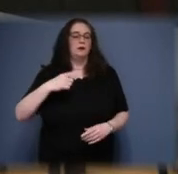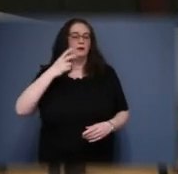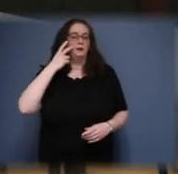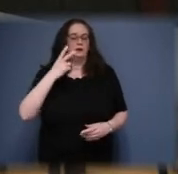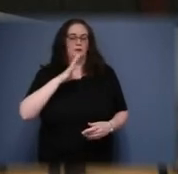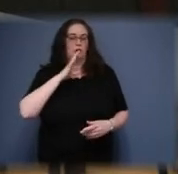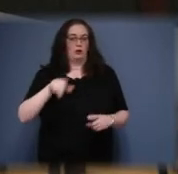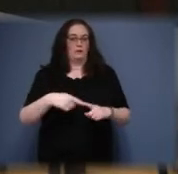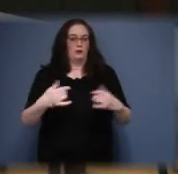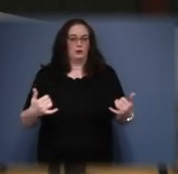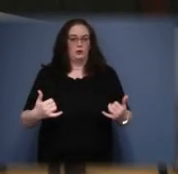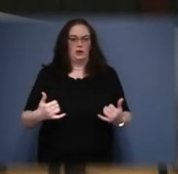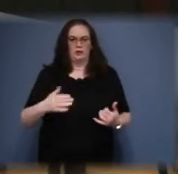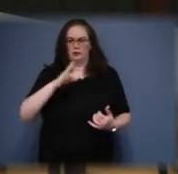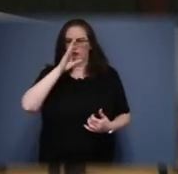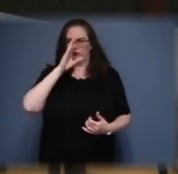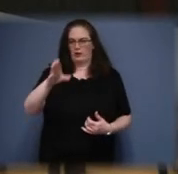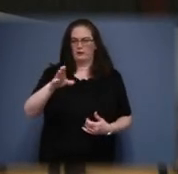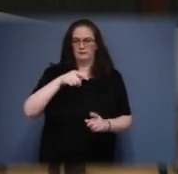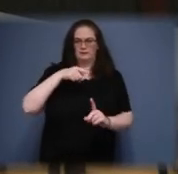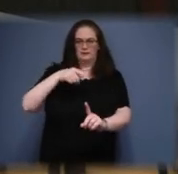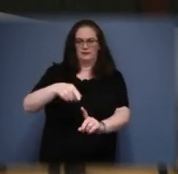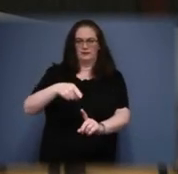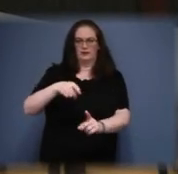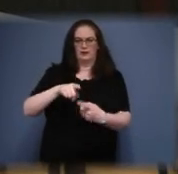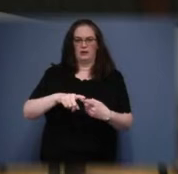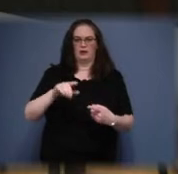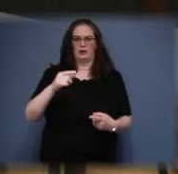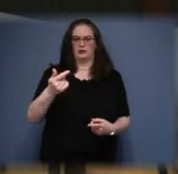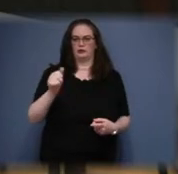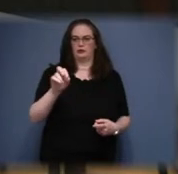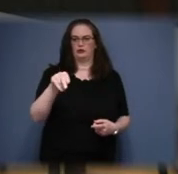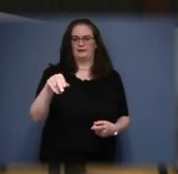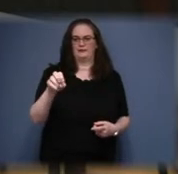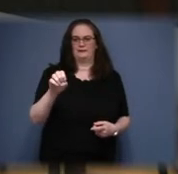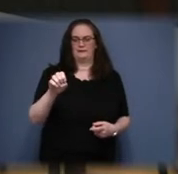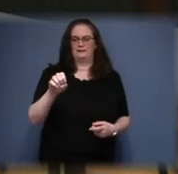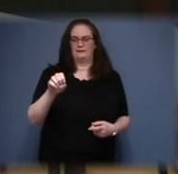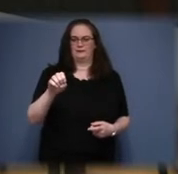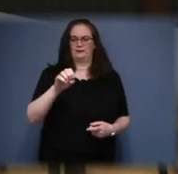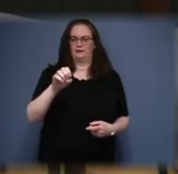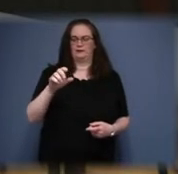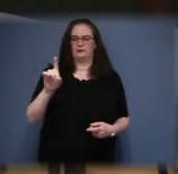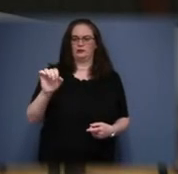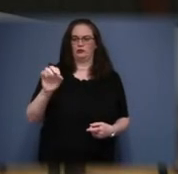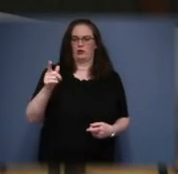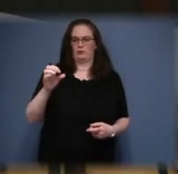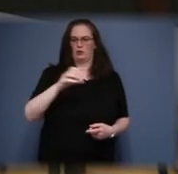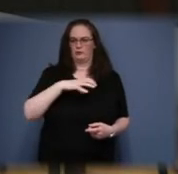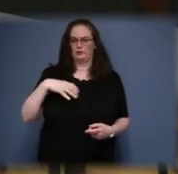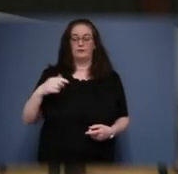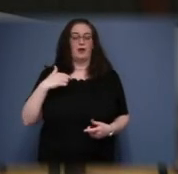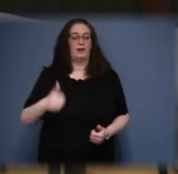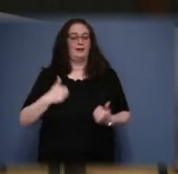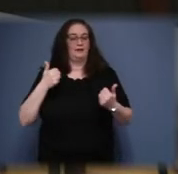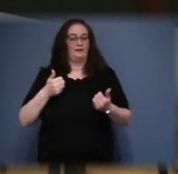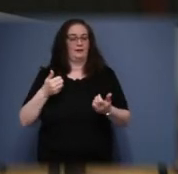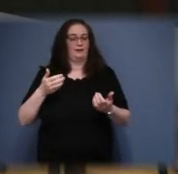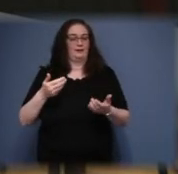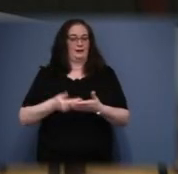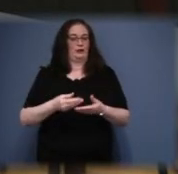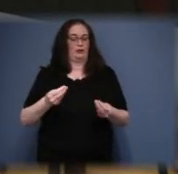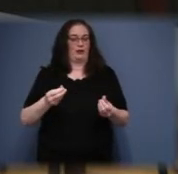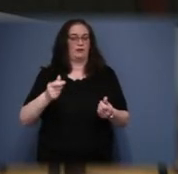to today, is directed specifically at Gene DiGirolamo, Commissioner. I live near land that you own in